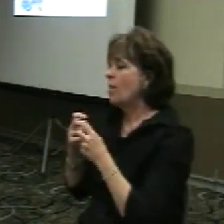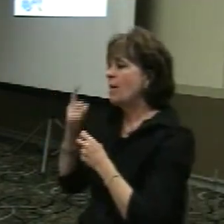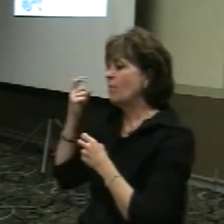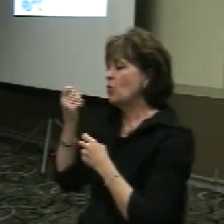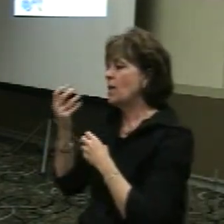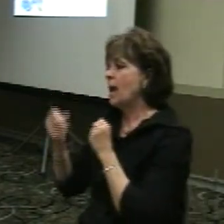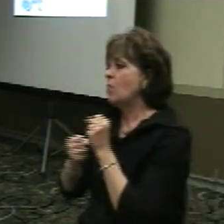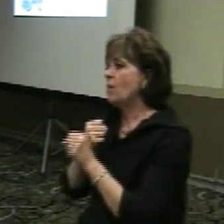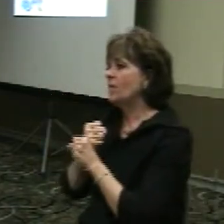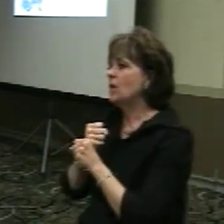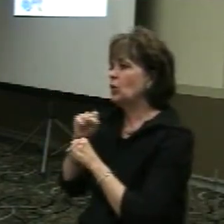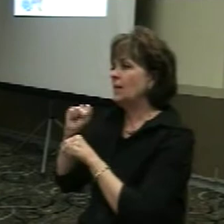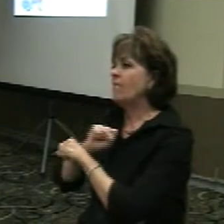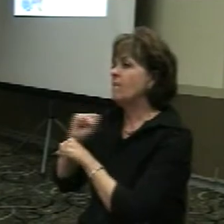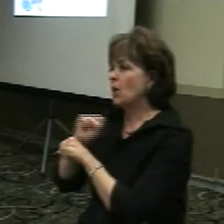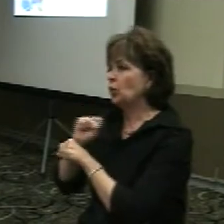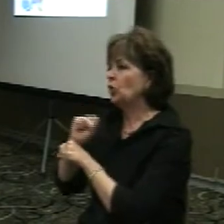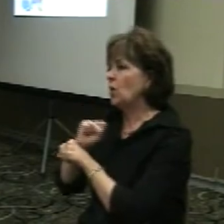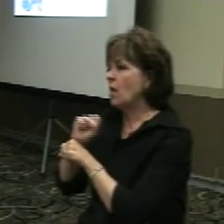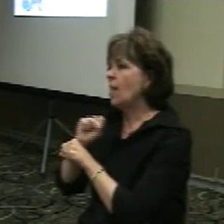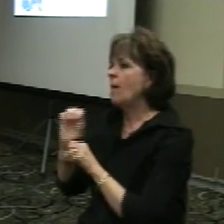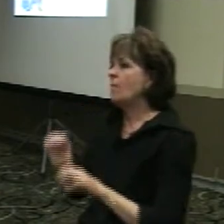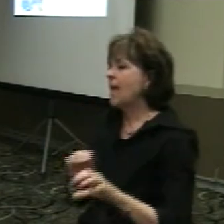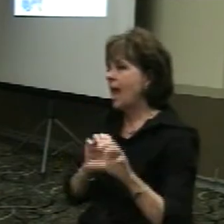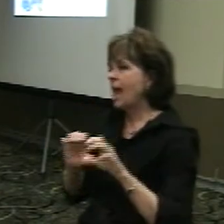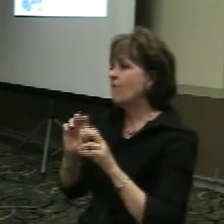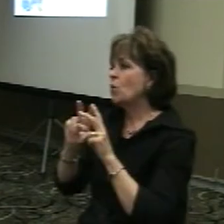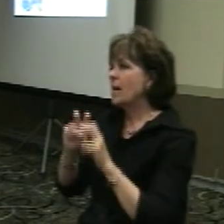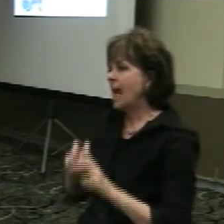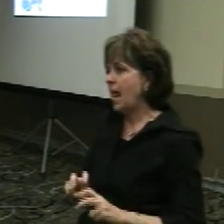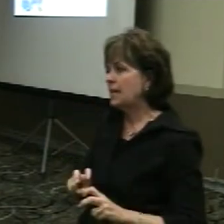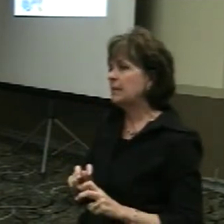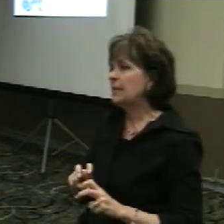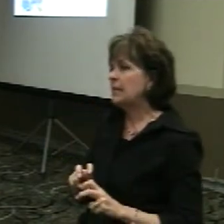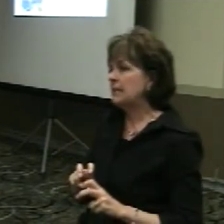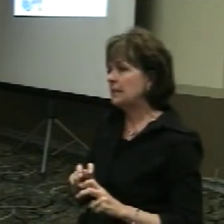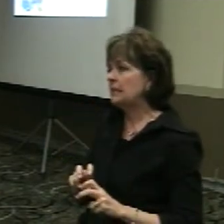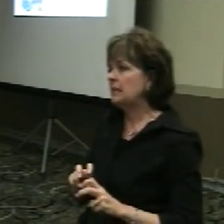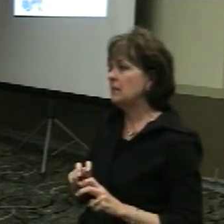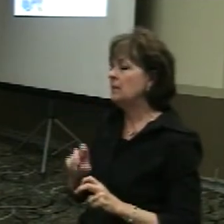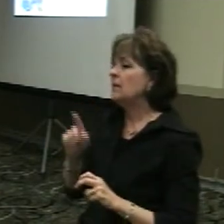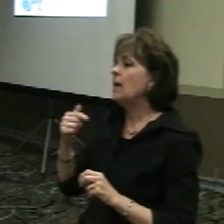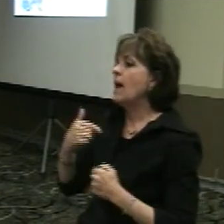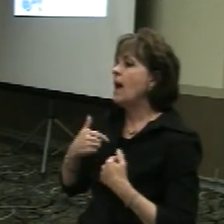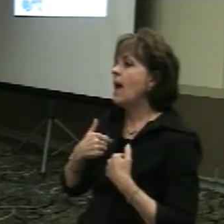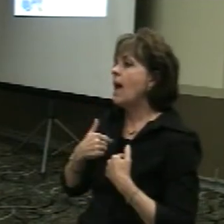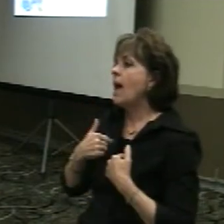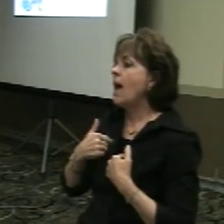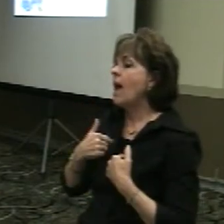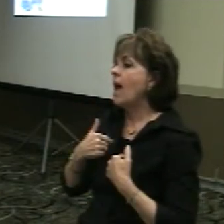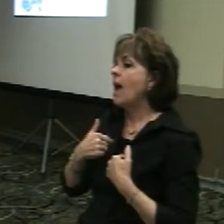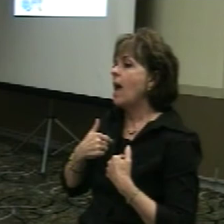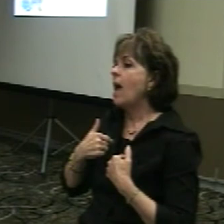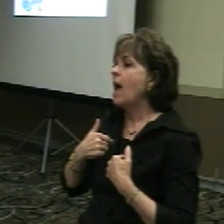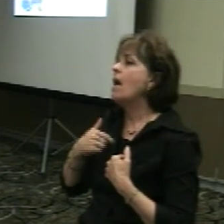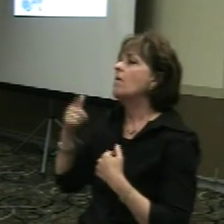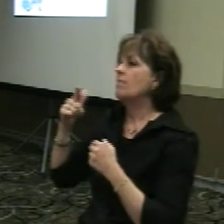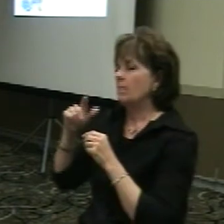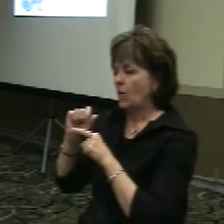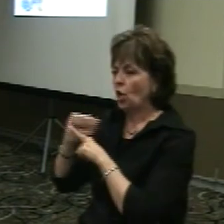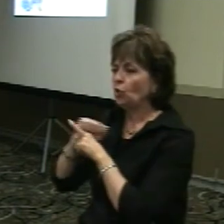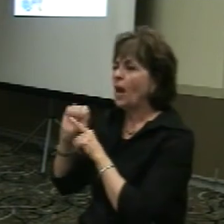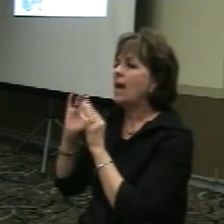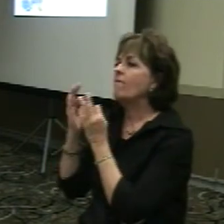For a number of years with functional and behavior analysis has been that I'm a trained family